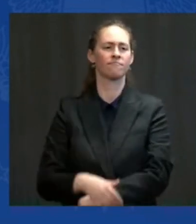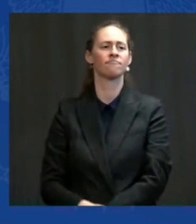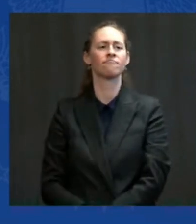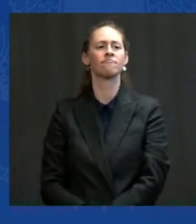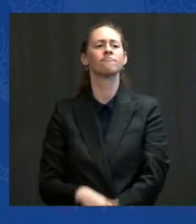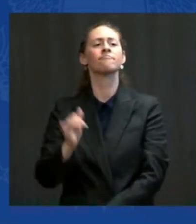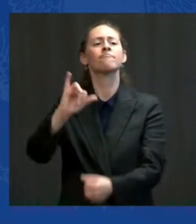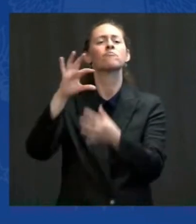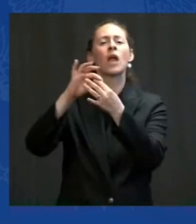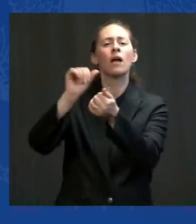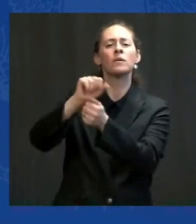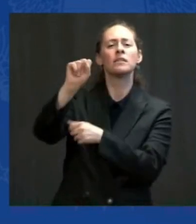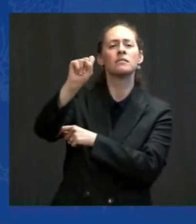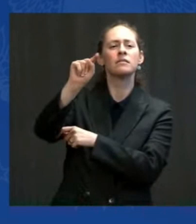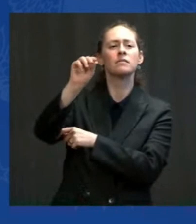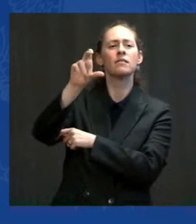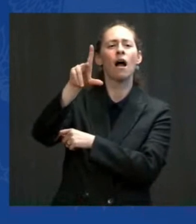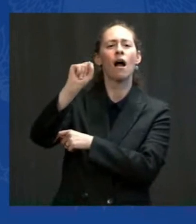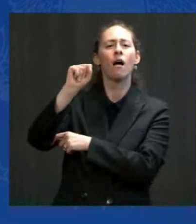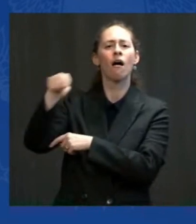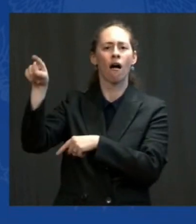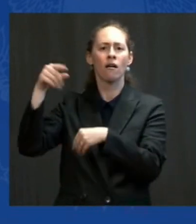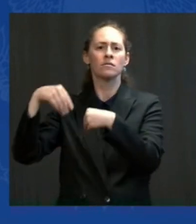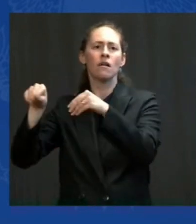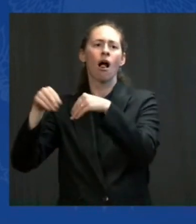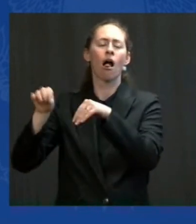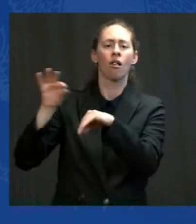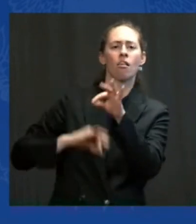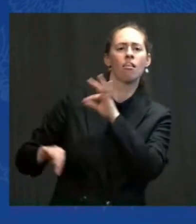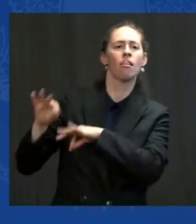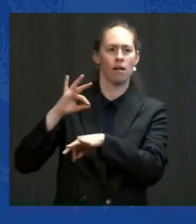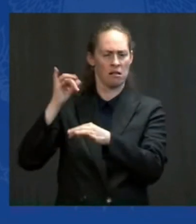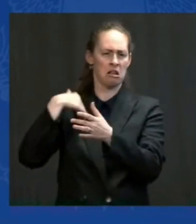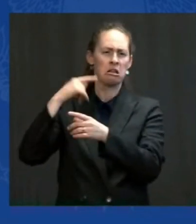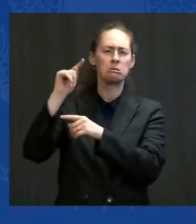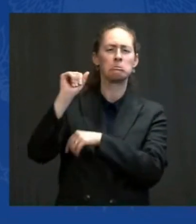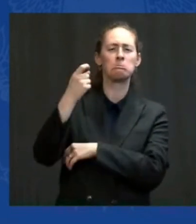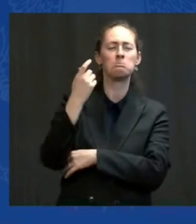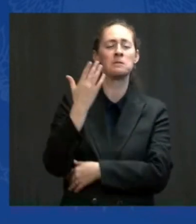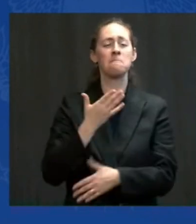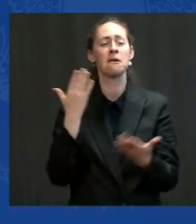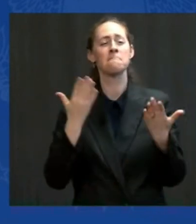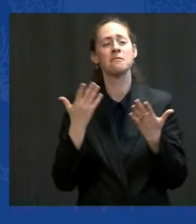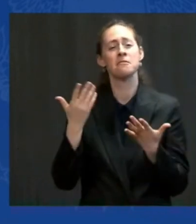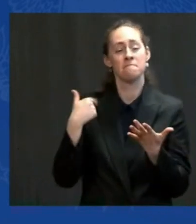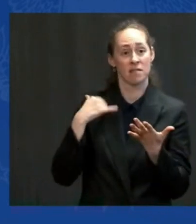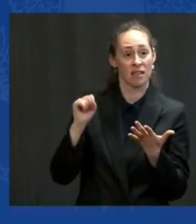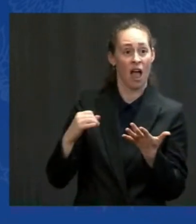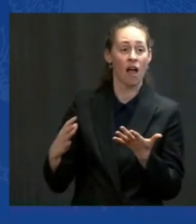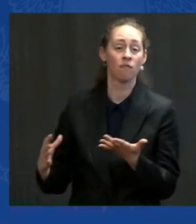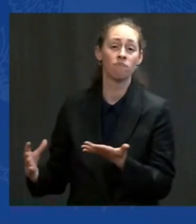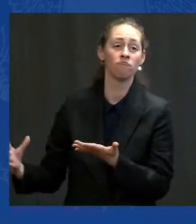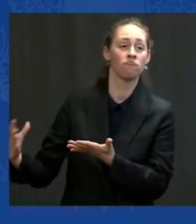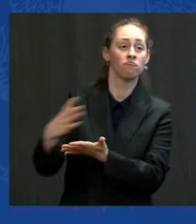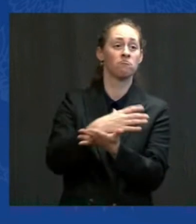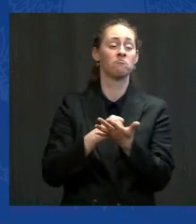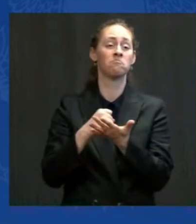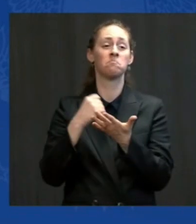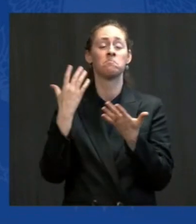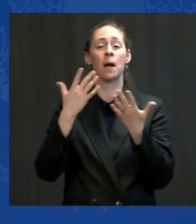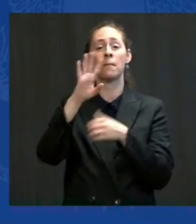a tax, I was going to make, you know, $400,000 and I was going to pay X amount in